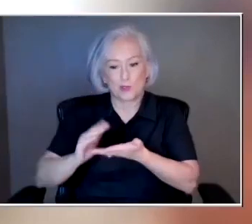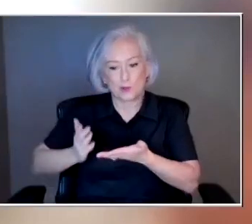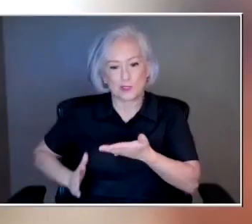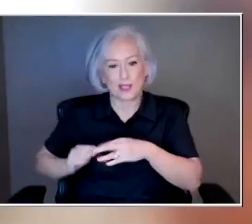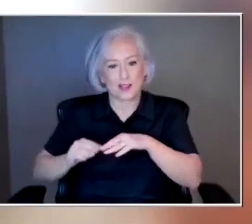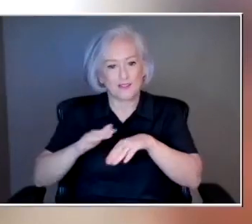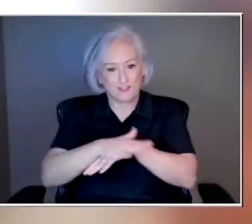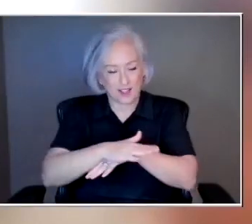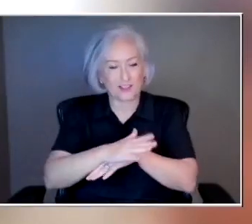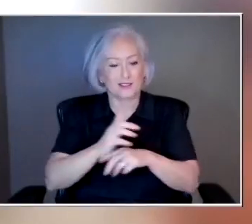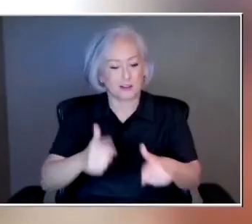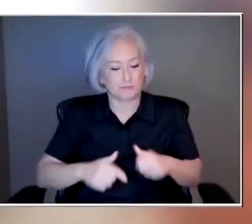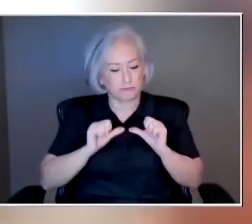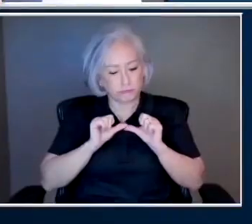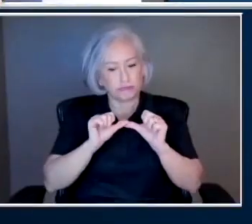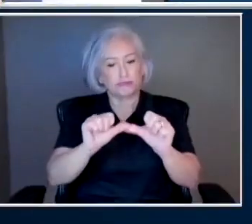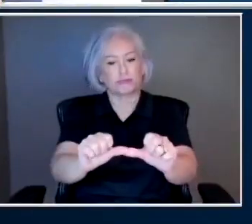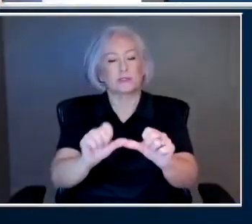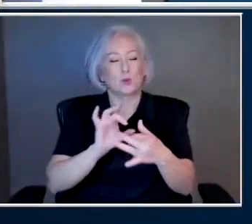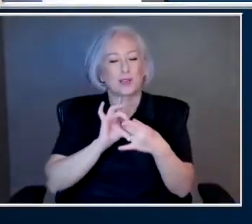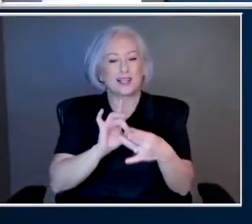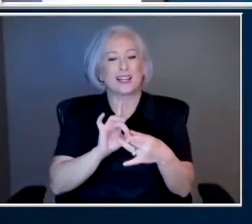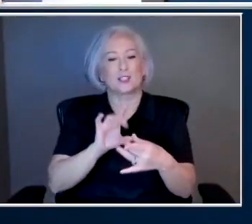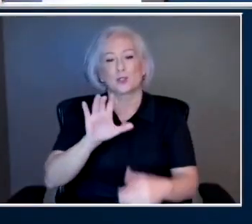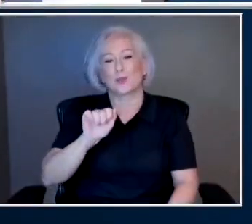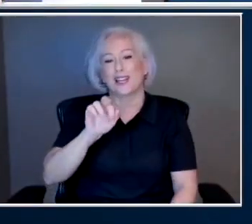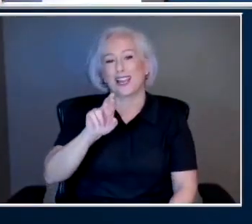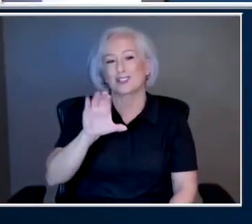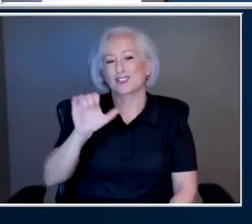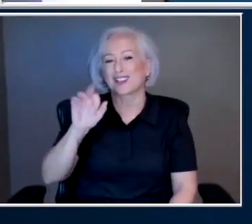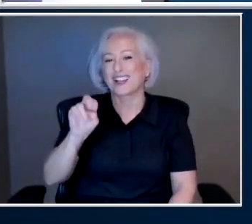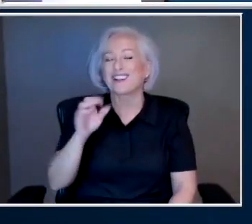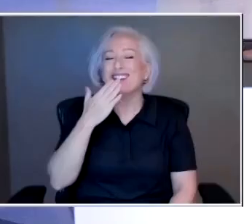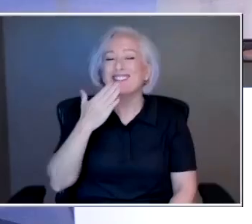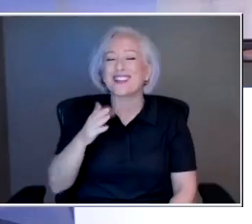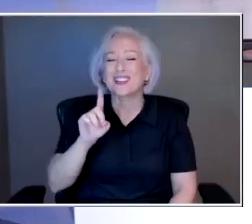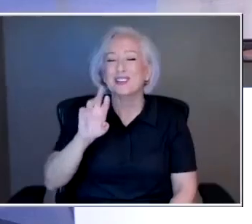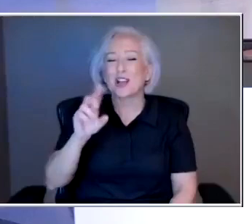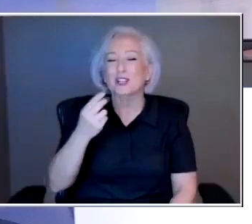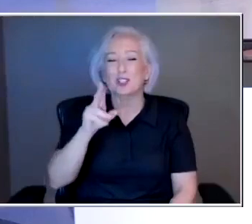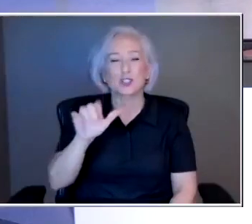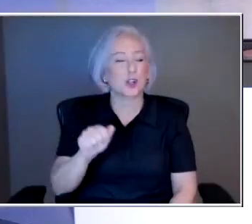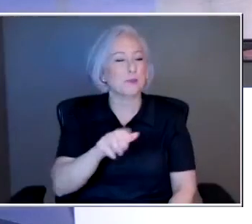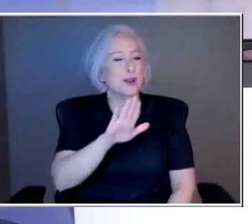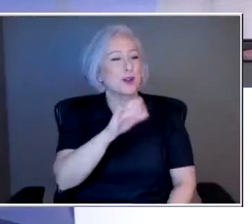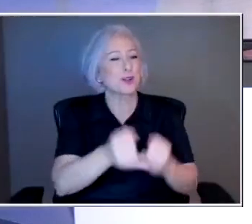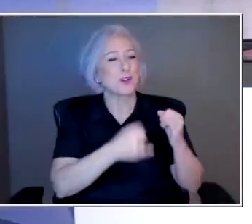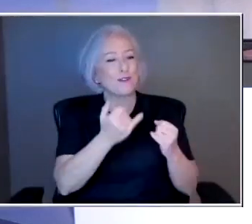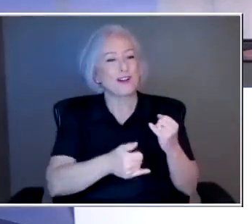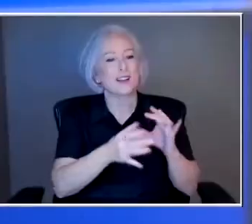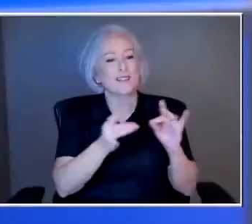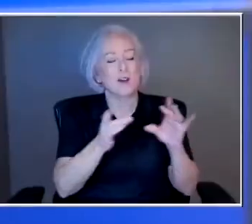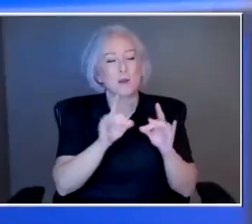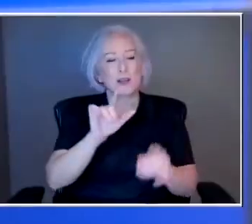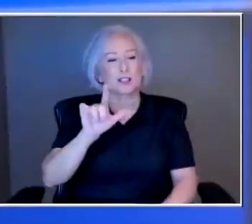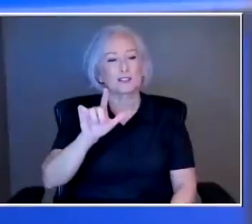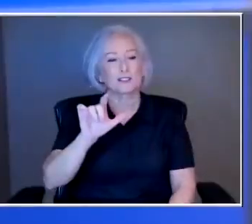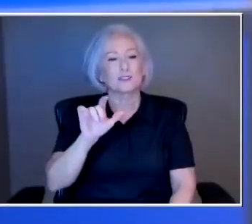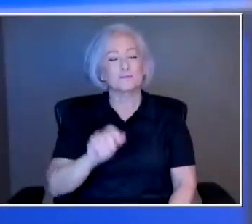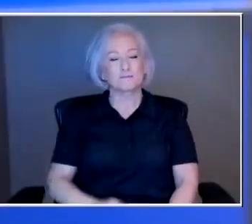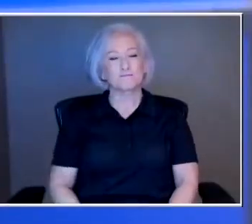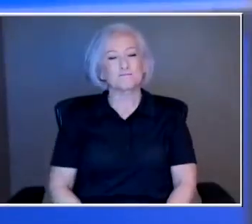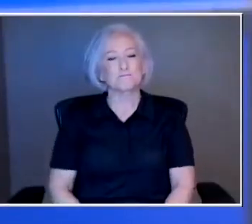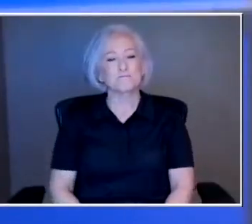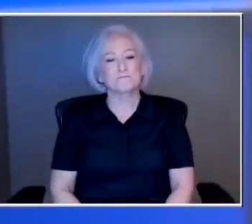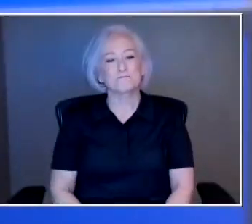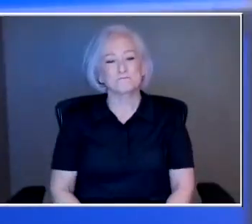comes to cancer care. Dr. Sharma, thank you so much. Mila, what's the takeaway from your story? Well, I would give any advice